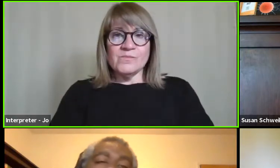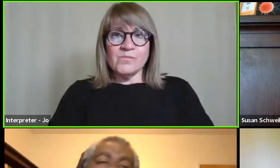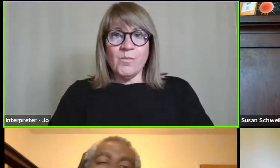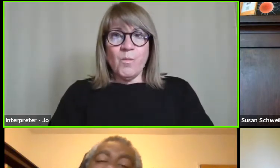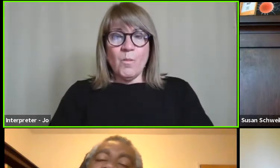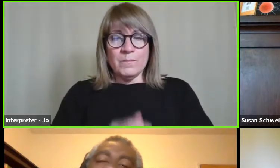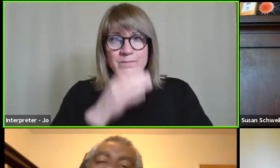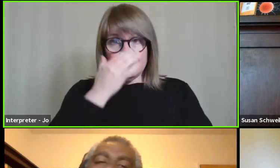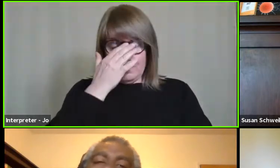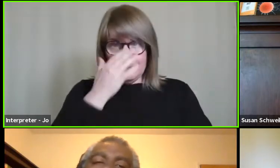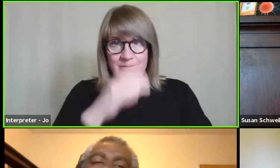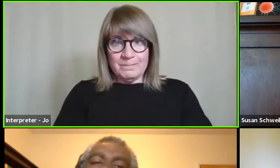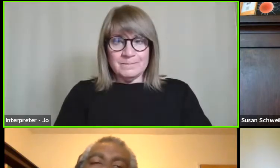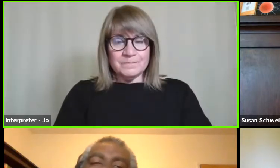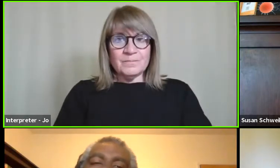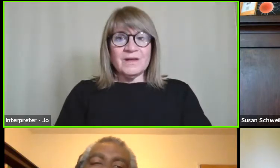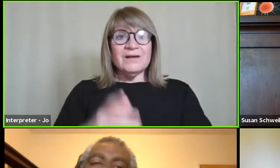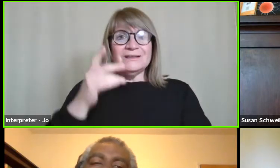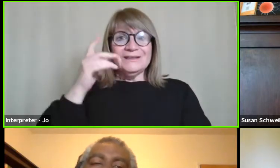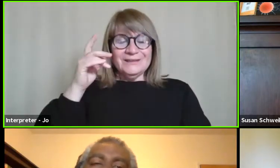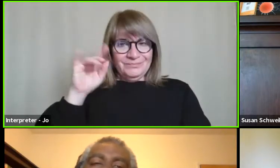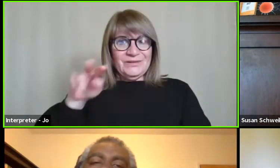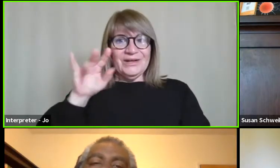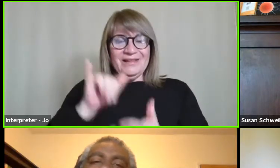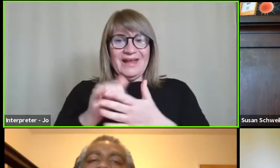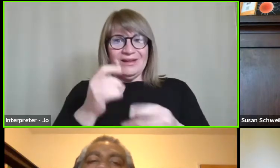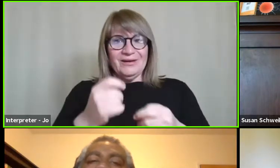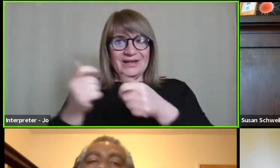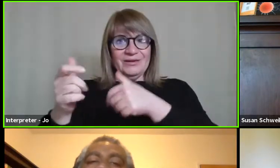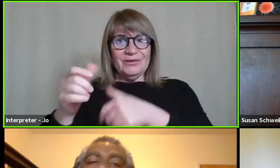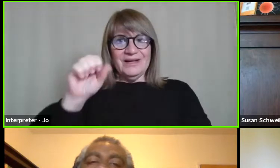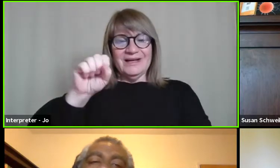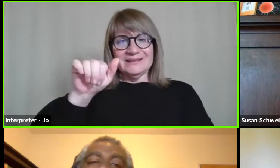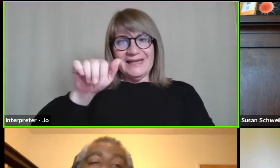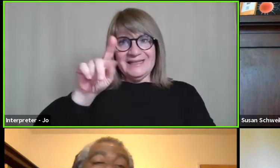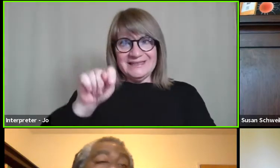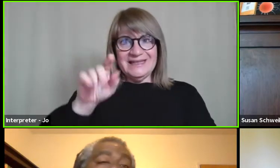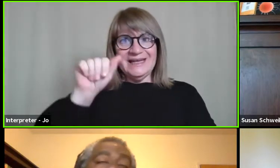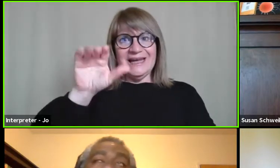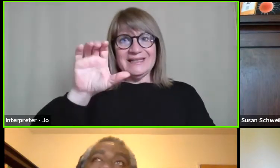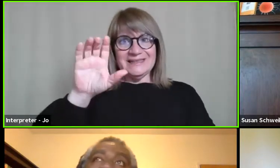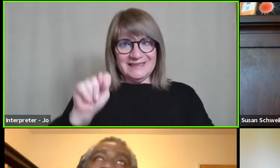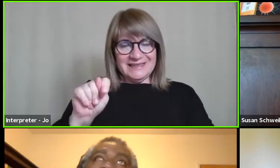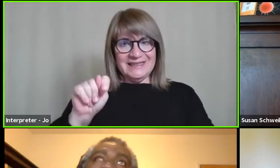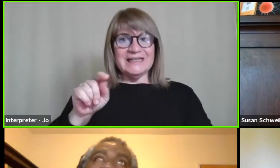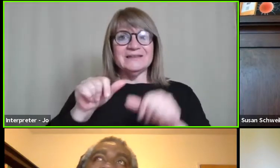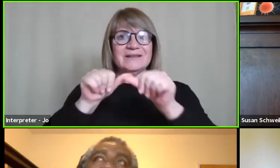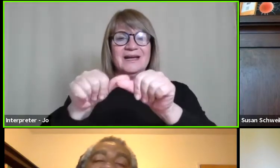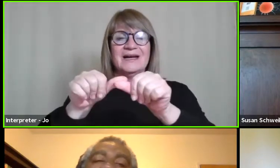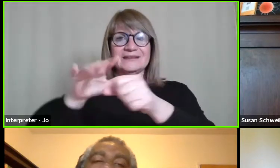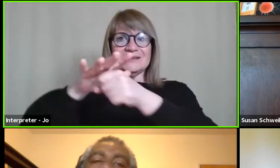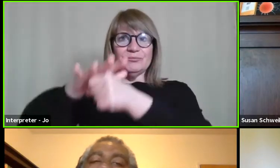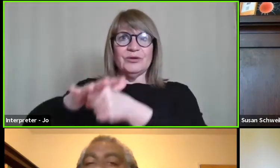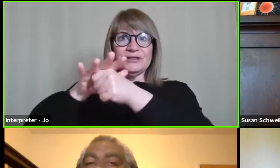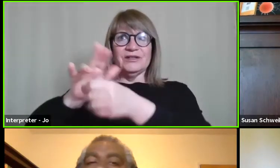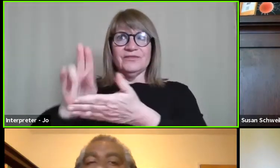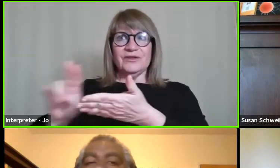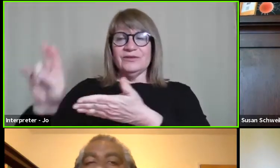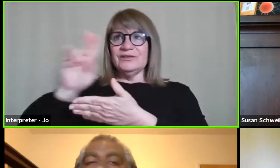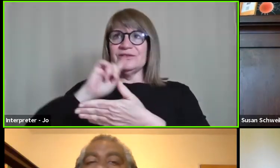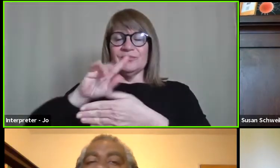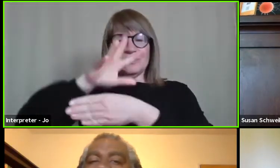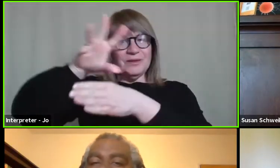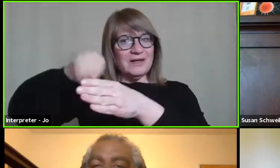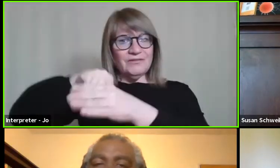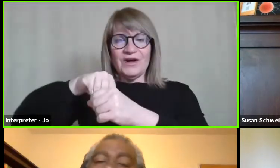s.a.t and the act also suggests that you know the constant pressure on universities to really engage with the history of eugenic